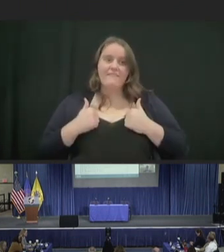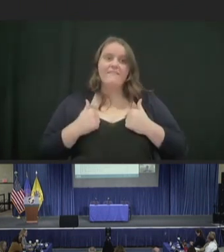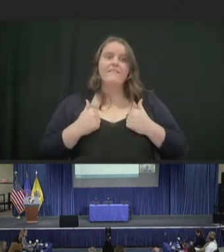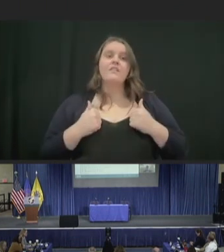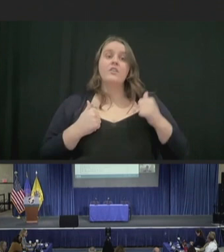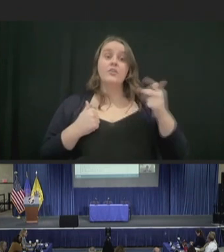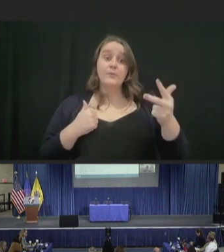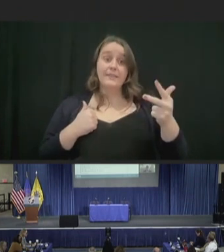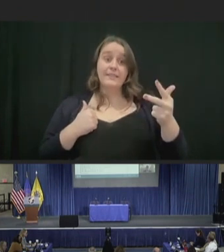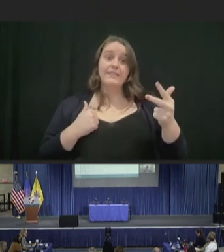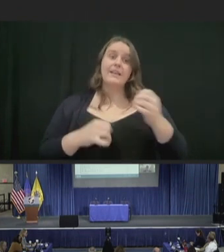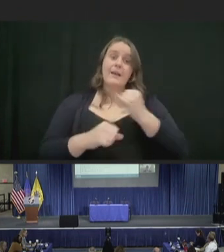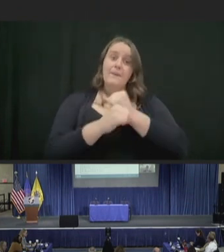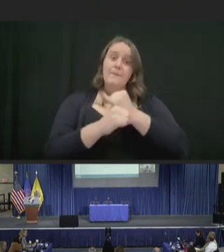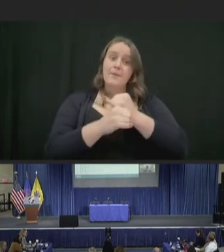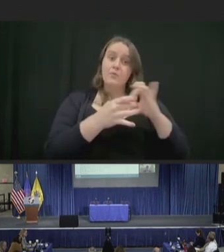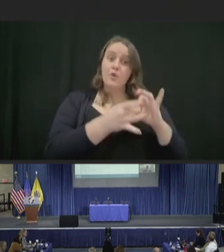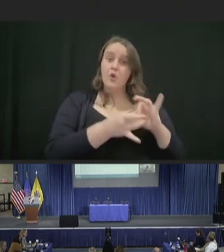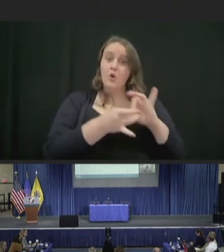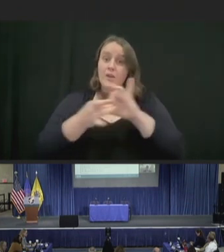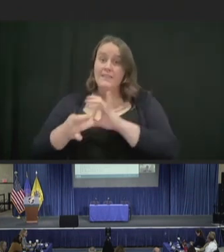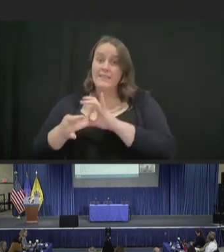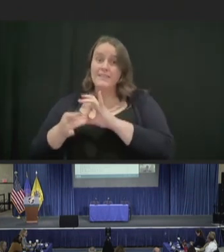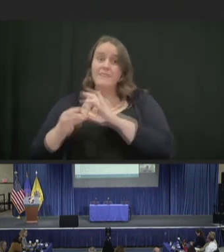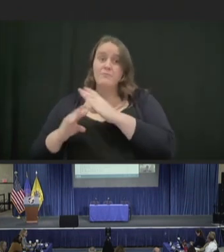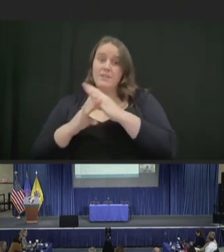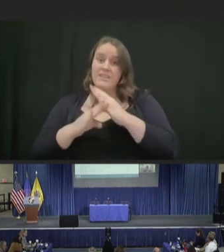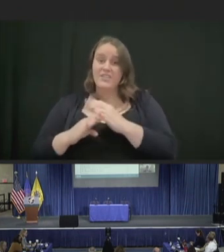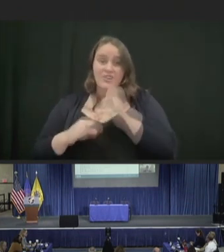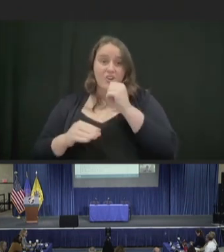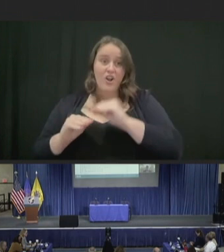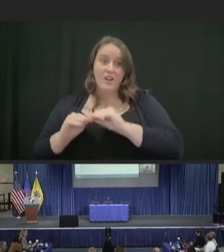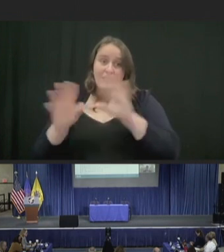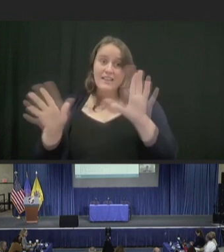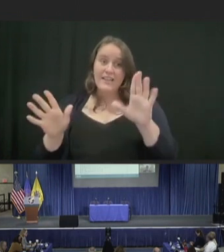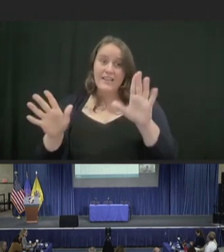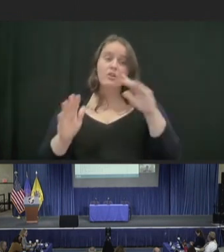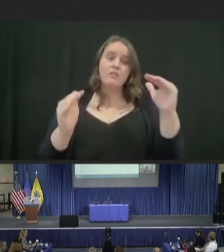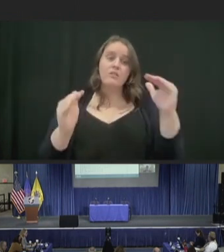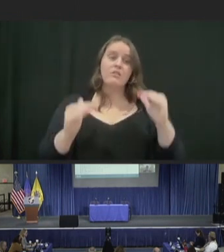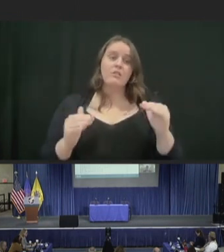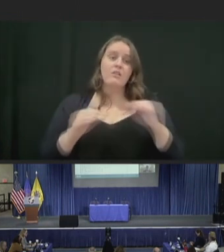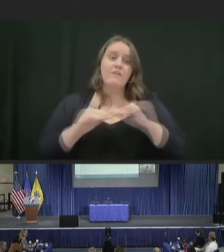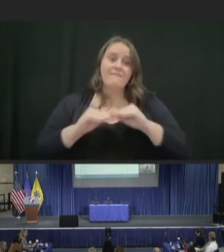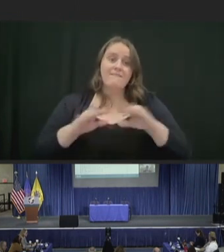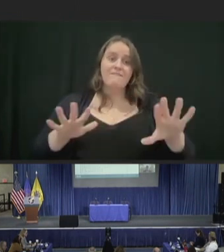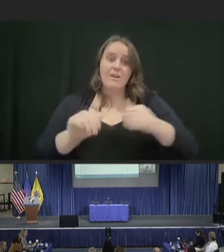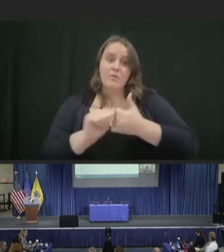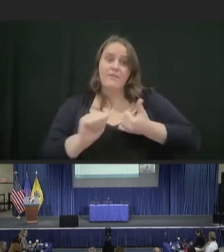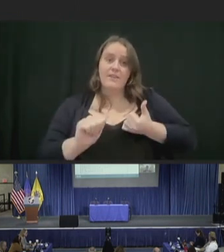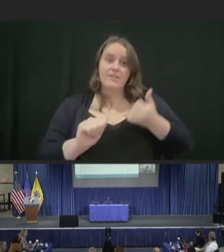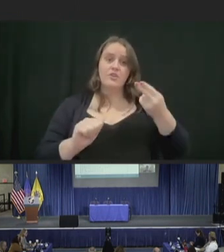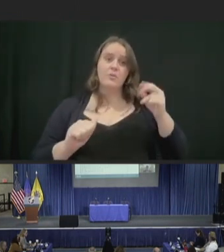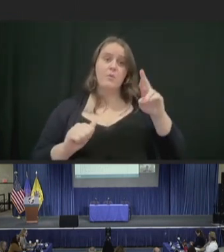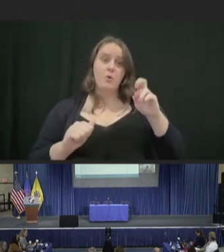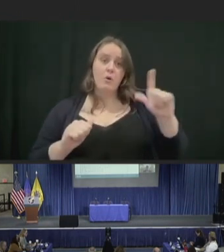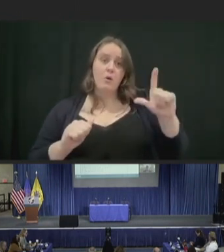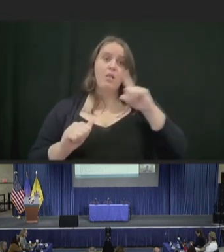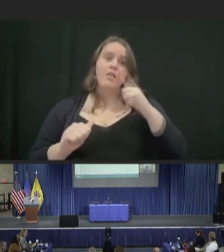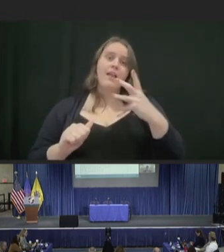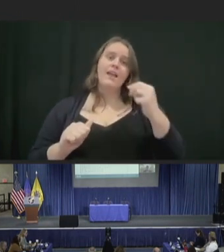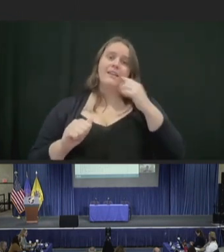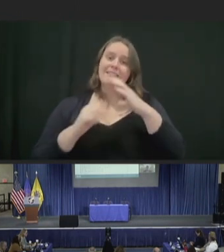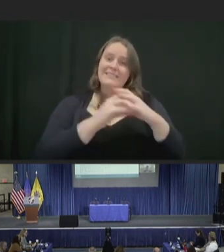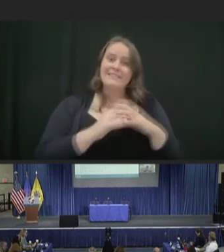are unclear. Viral evasion of both humoral and cellular immune responses is a very distinguishing characteristic